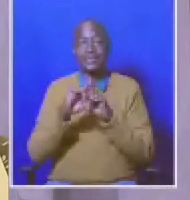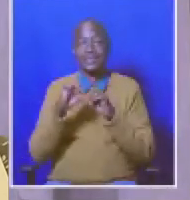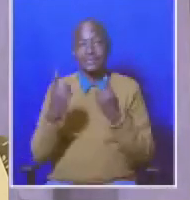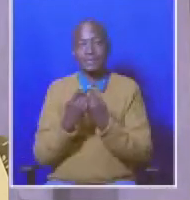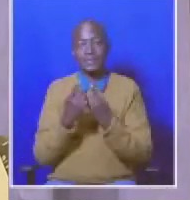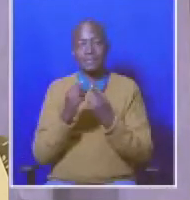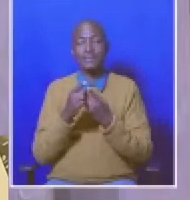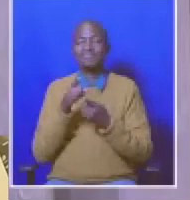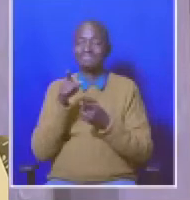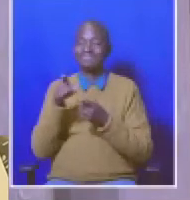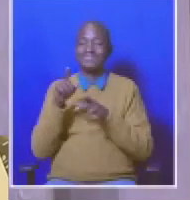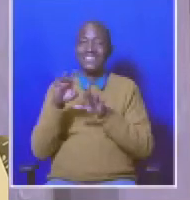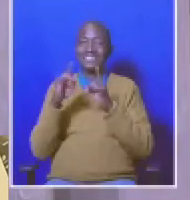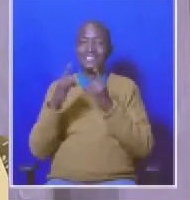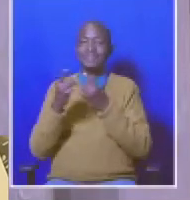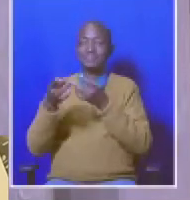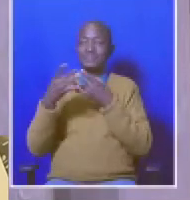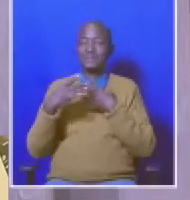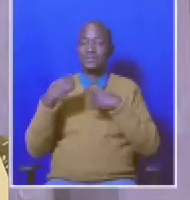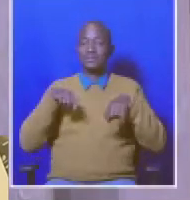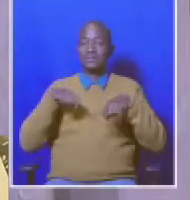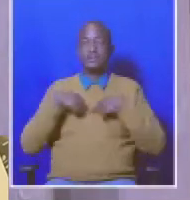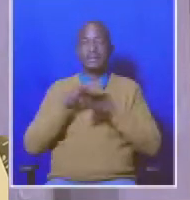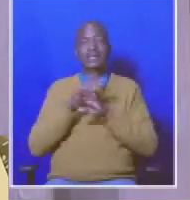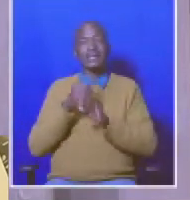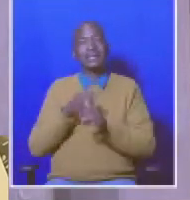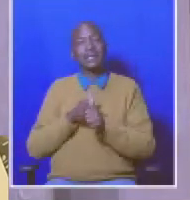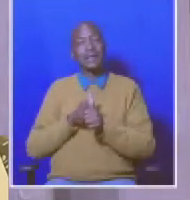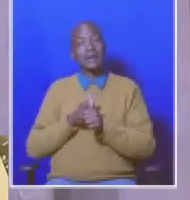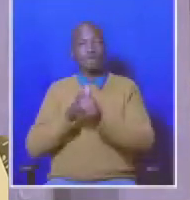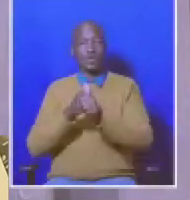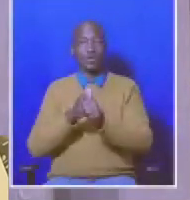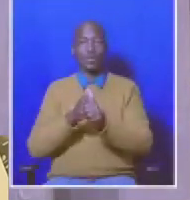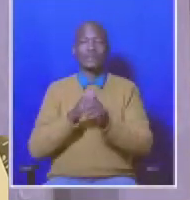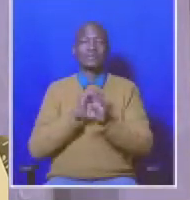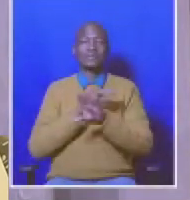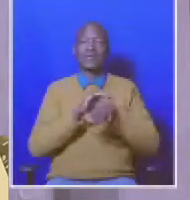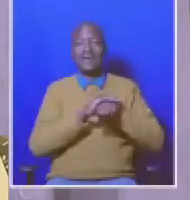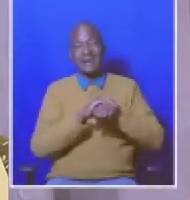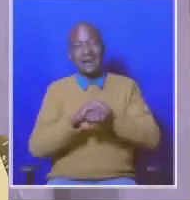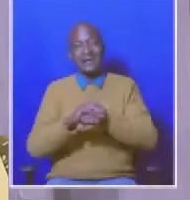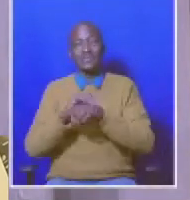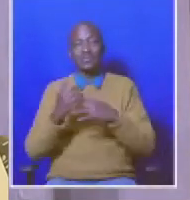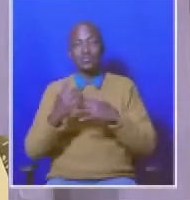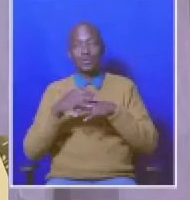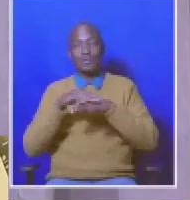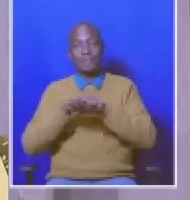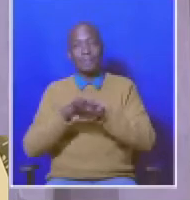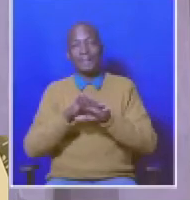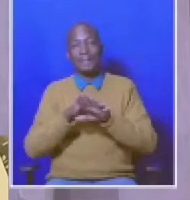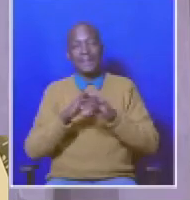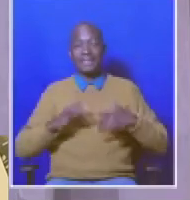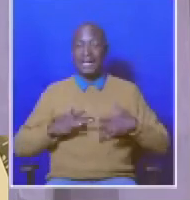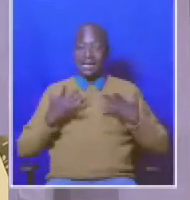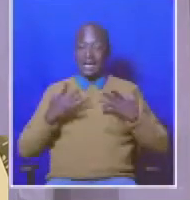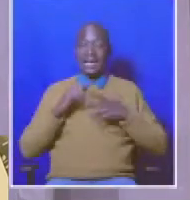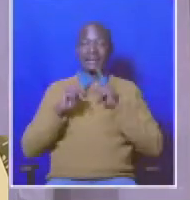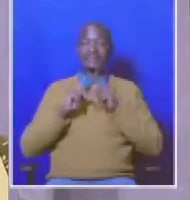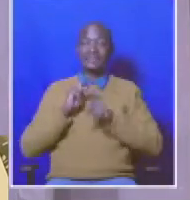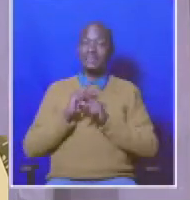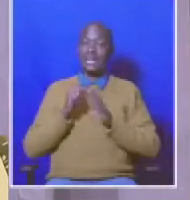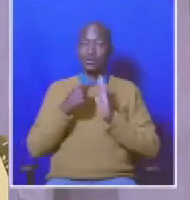that they are following the guide to implement lifestyle audits as well as part